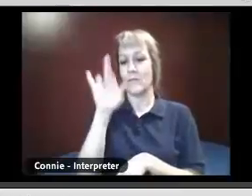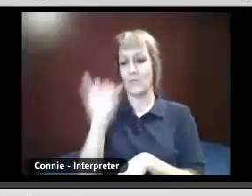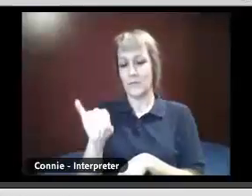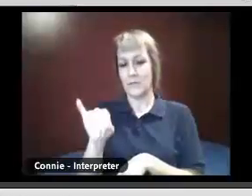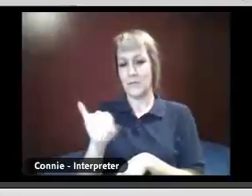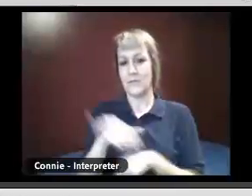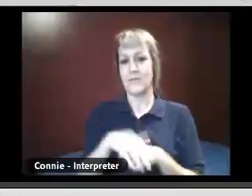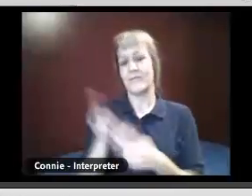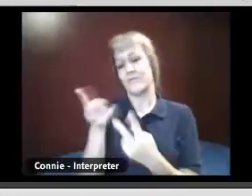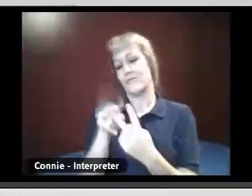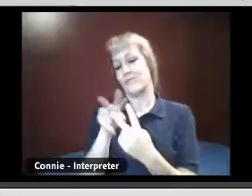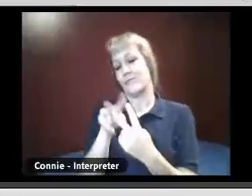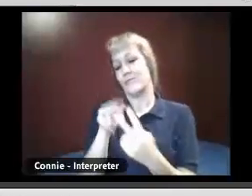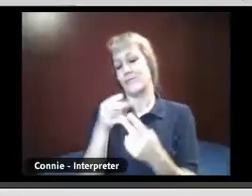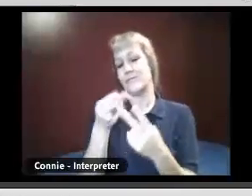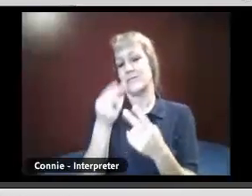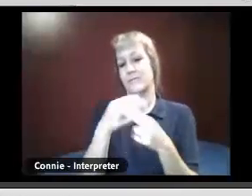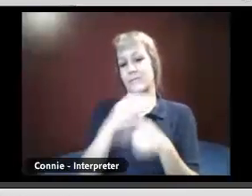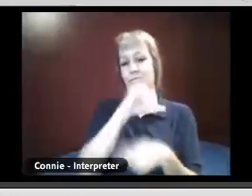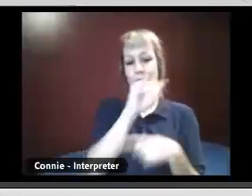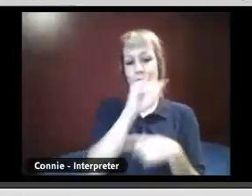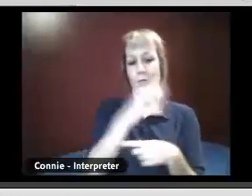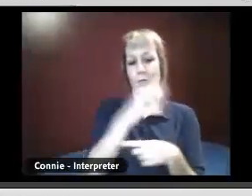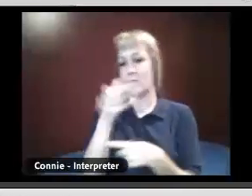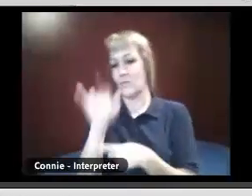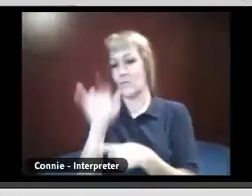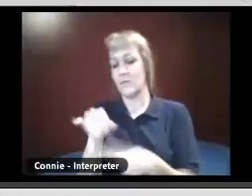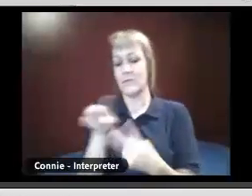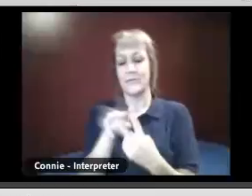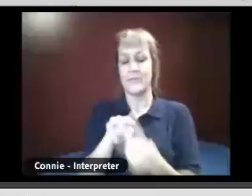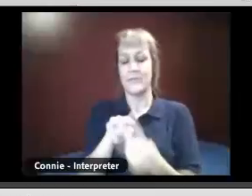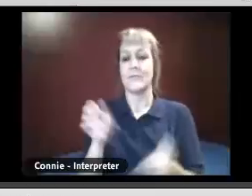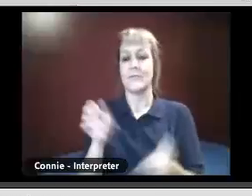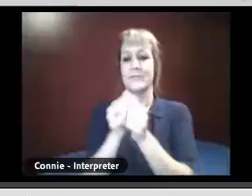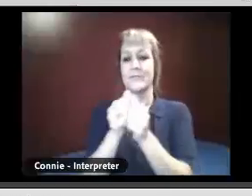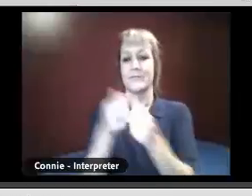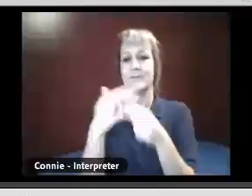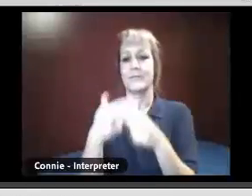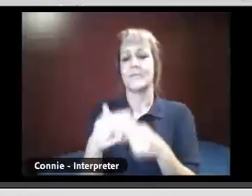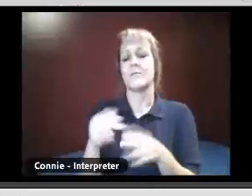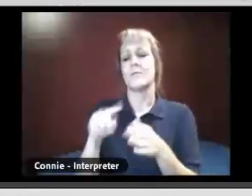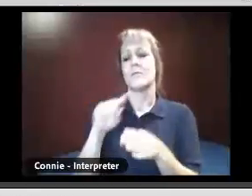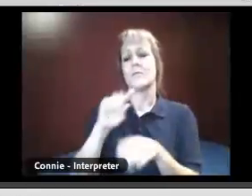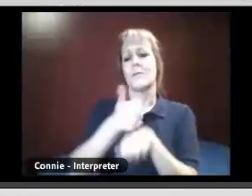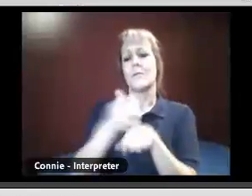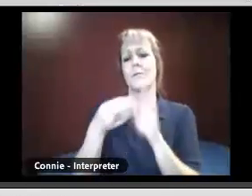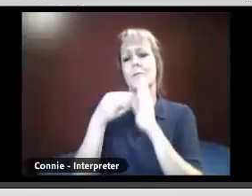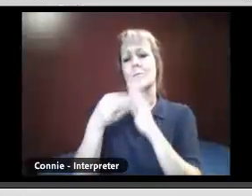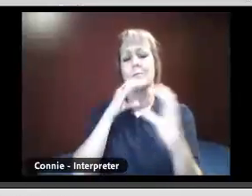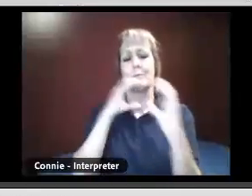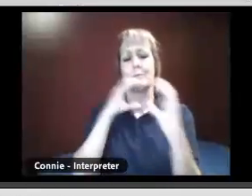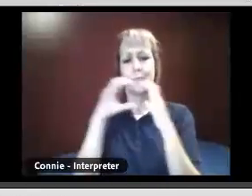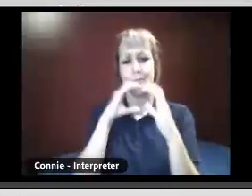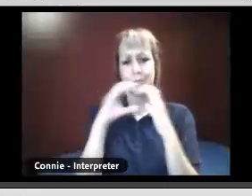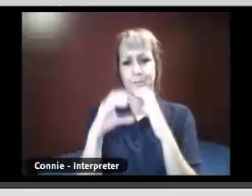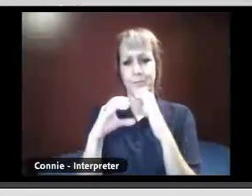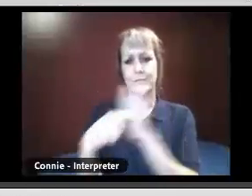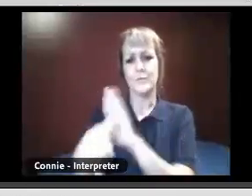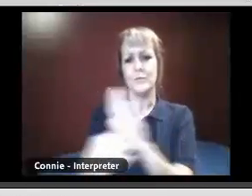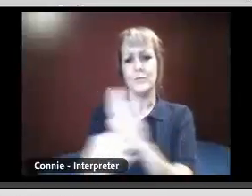about, to develop this model of communication that I love because it brings the complexities